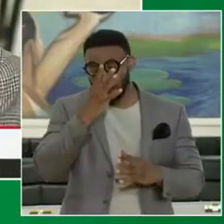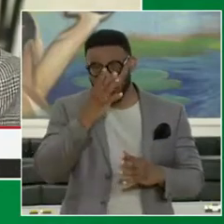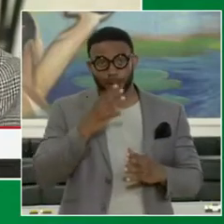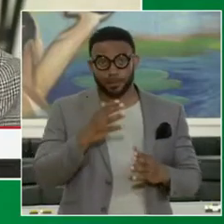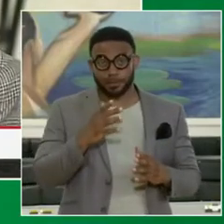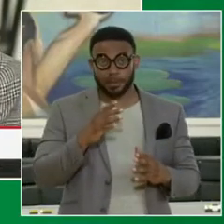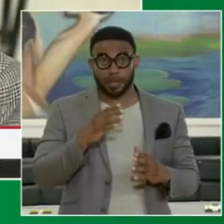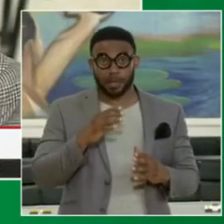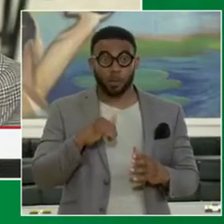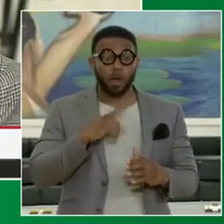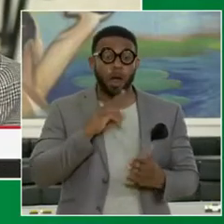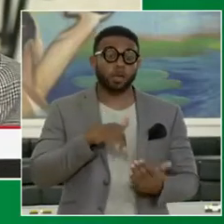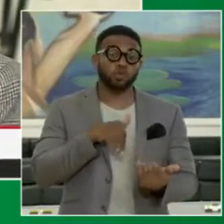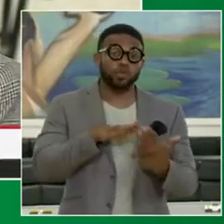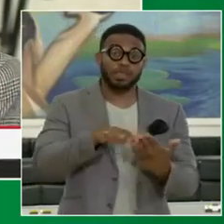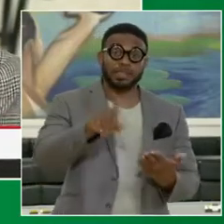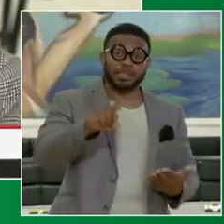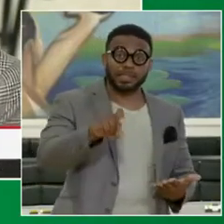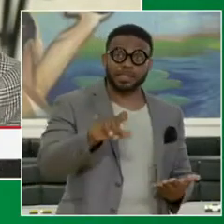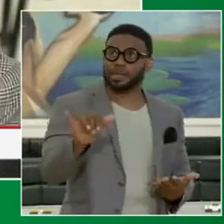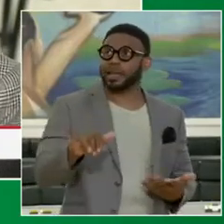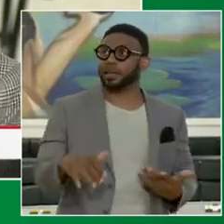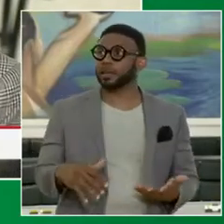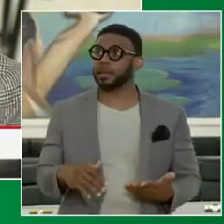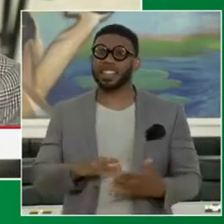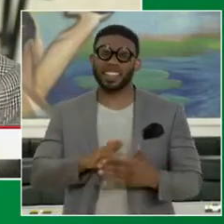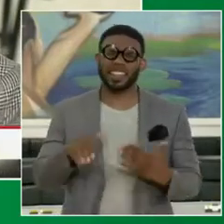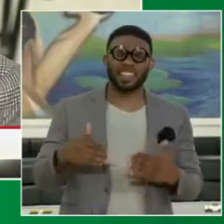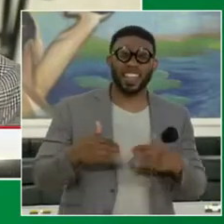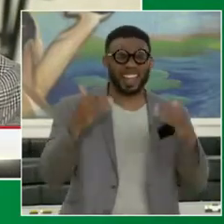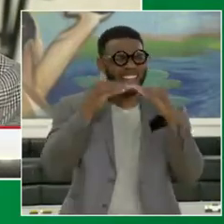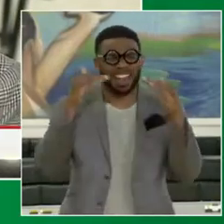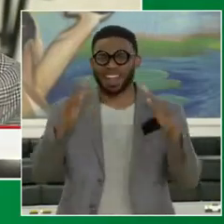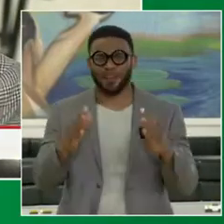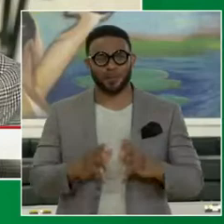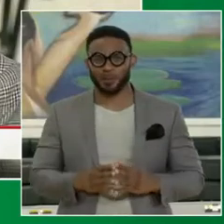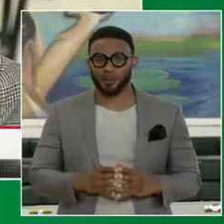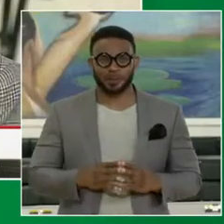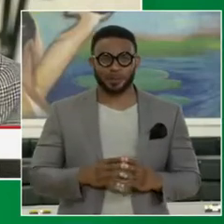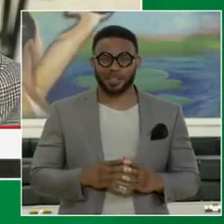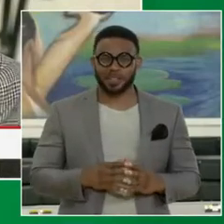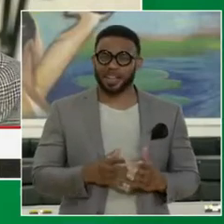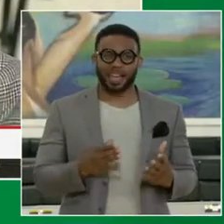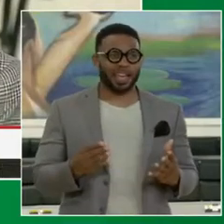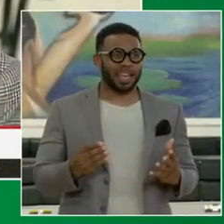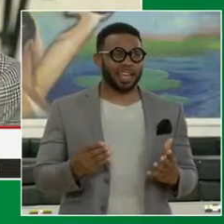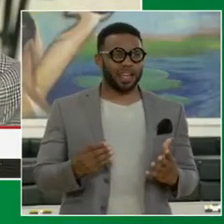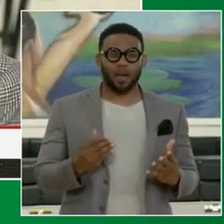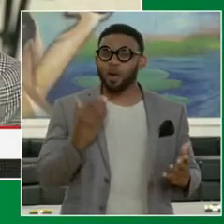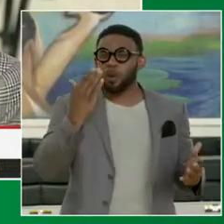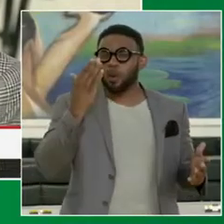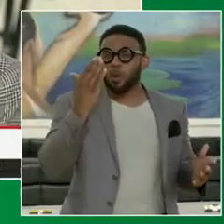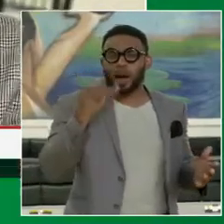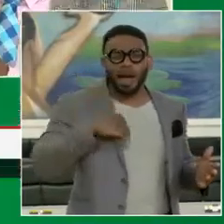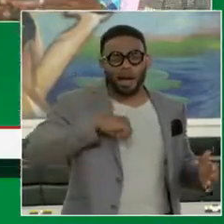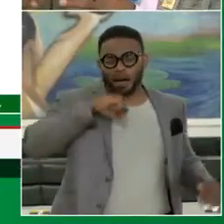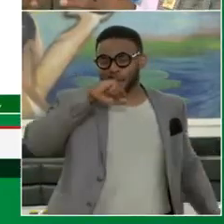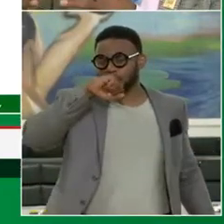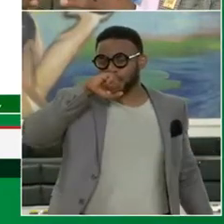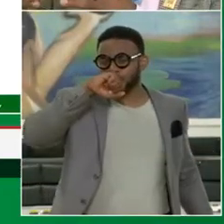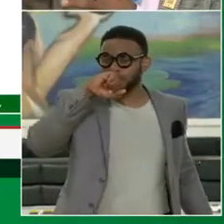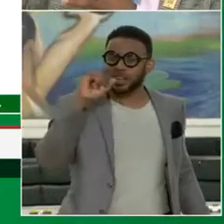It's addressing the needs of like an entire household, and why I